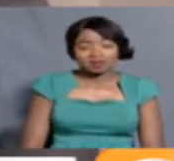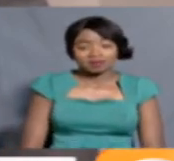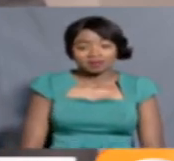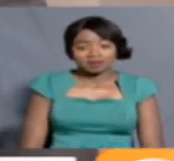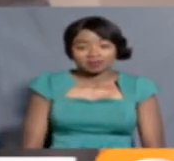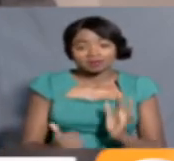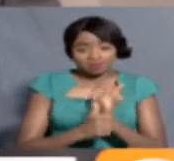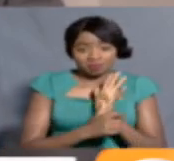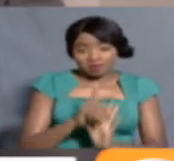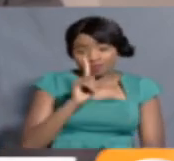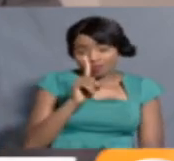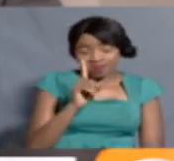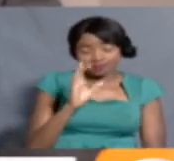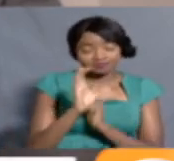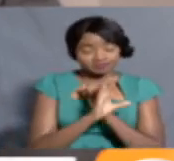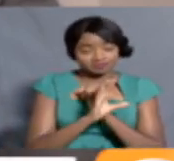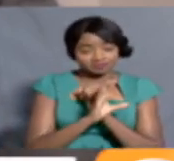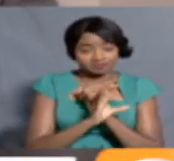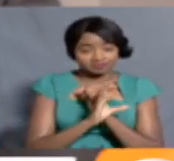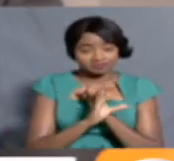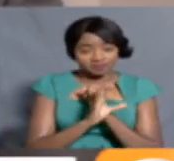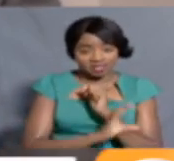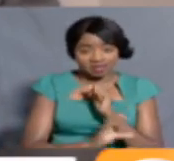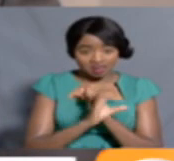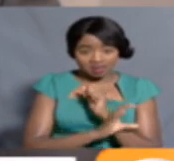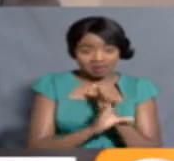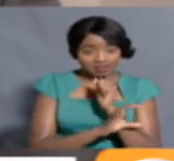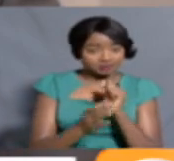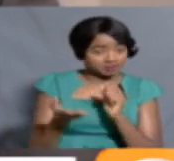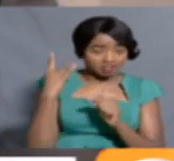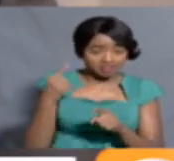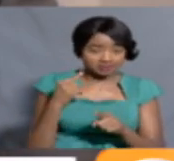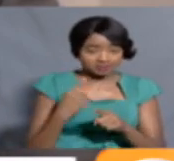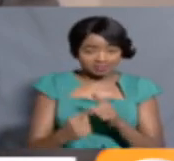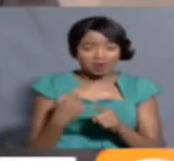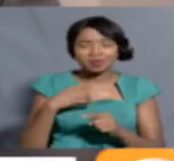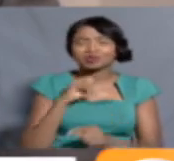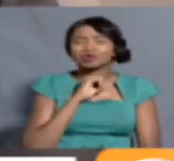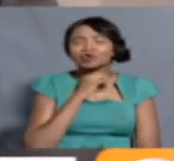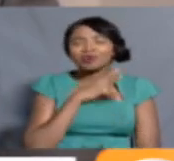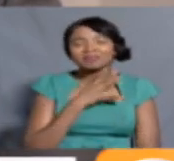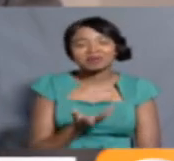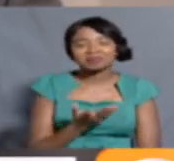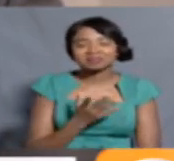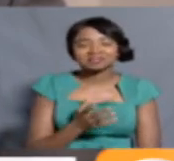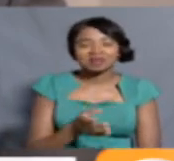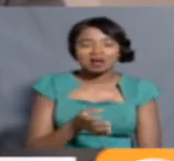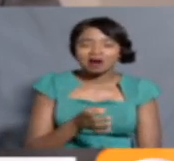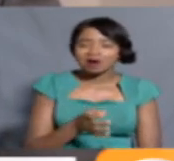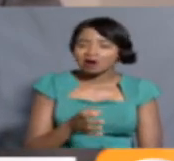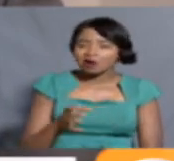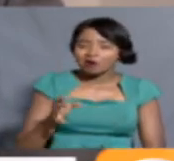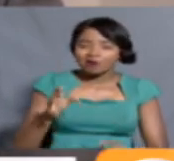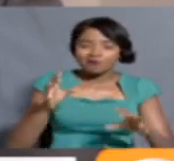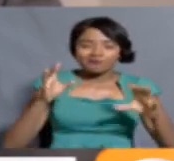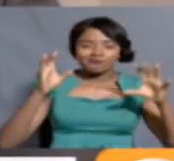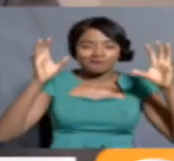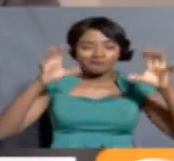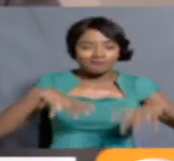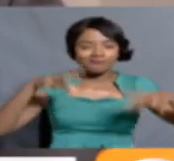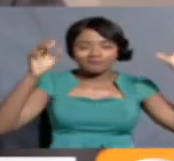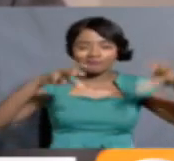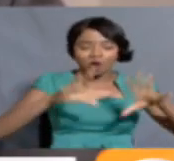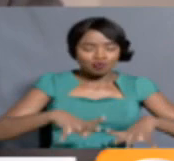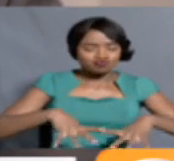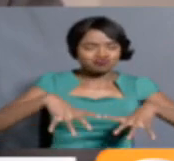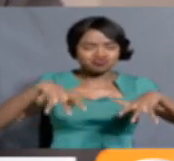able to forgive ourselves, because sometime last year we were talking about floods. A lot of water went to waste. We were busy